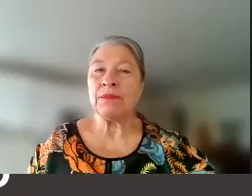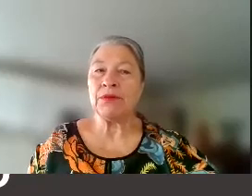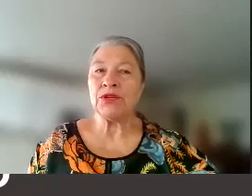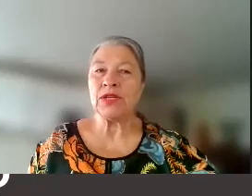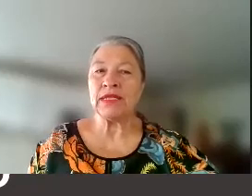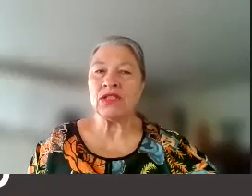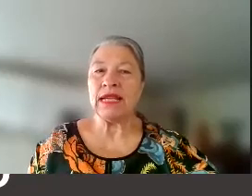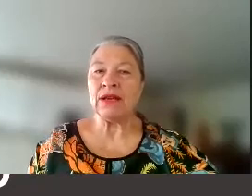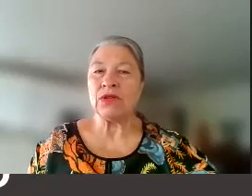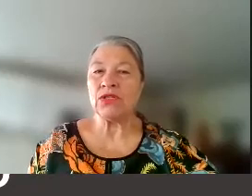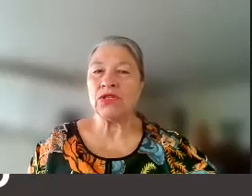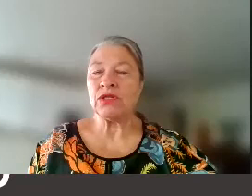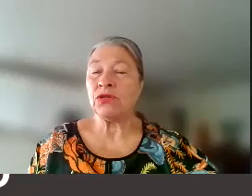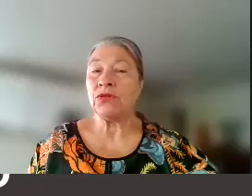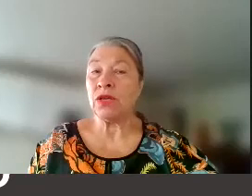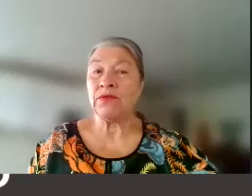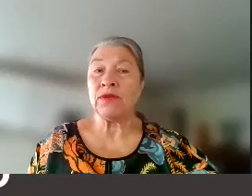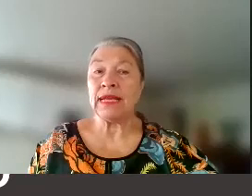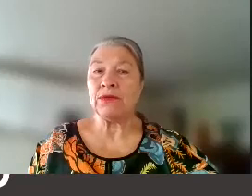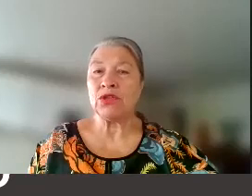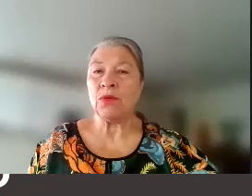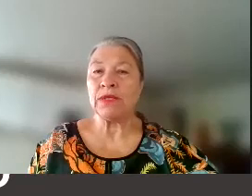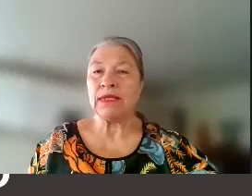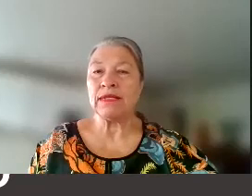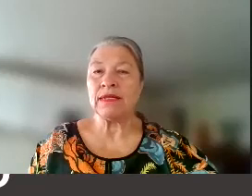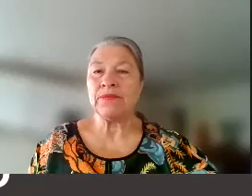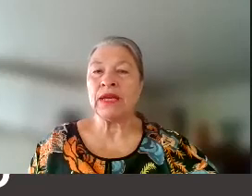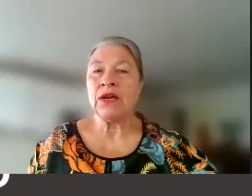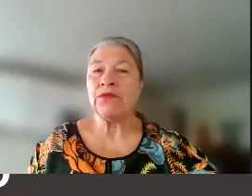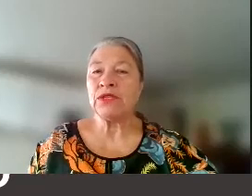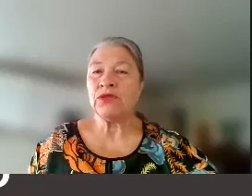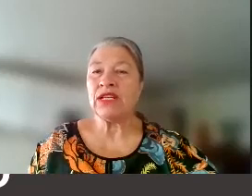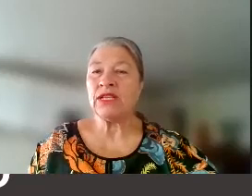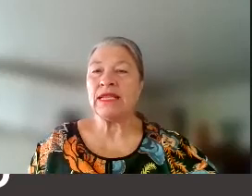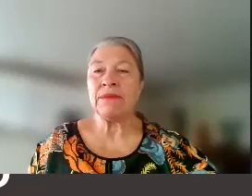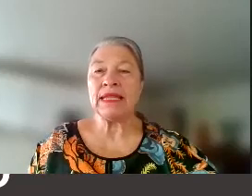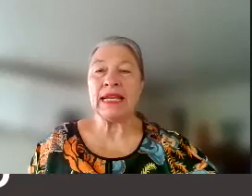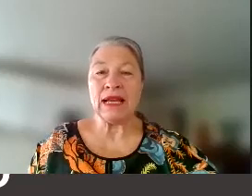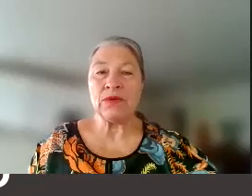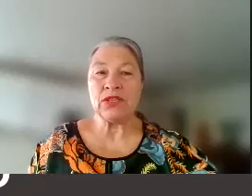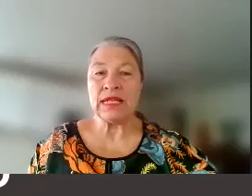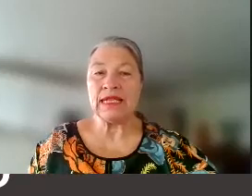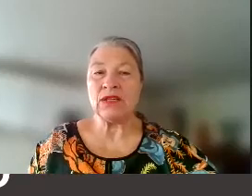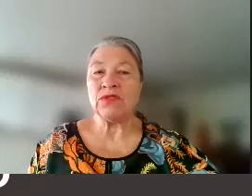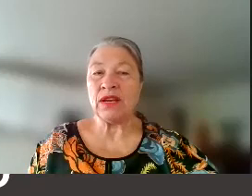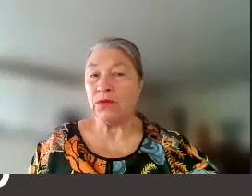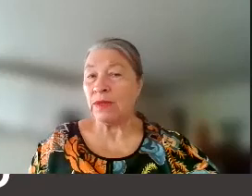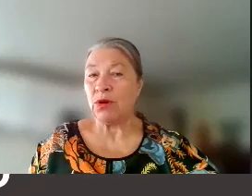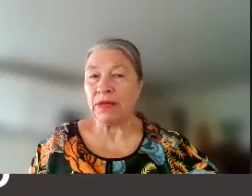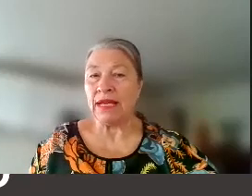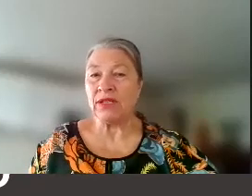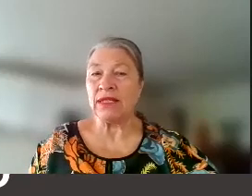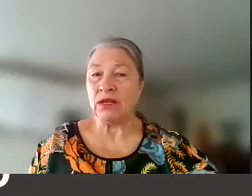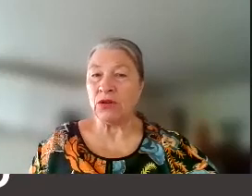national approaches to language, to diverse language competence for strategies that meet the language needs of